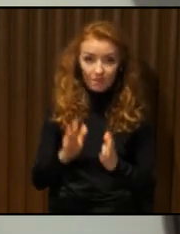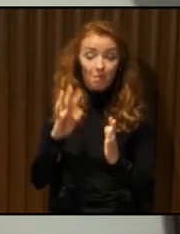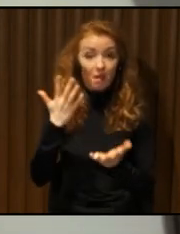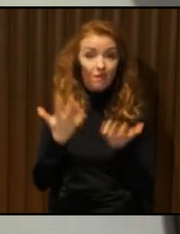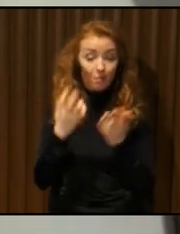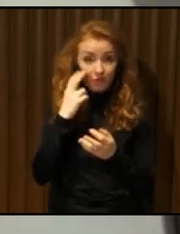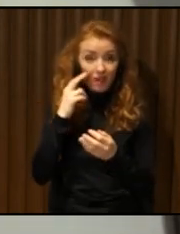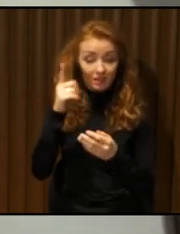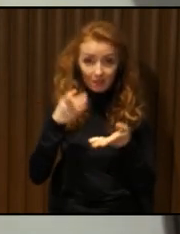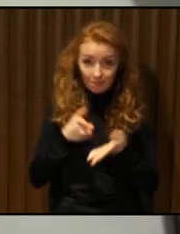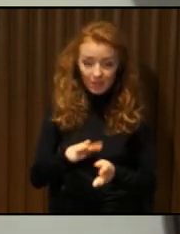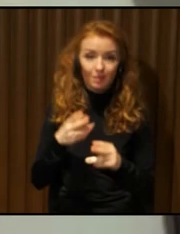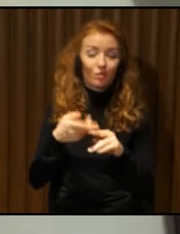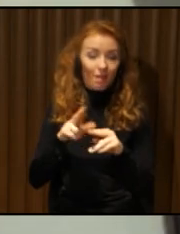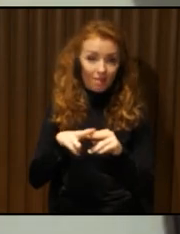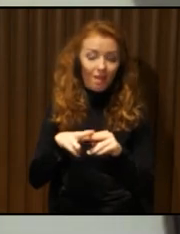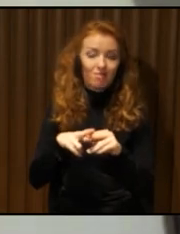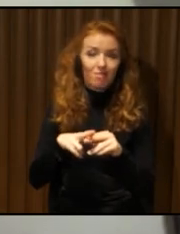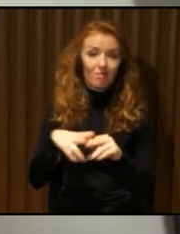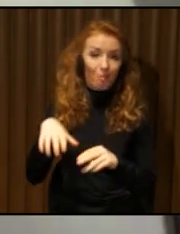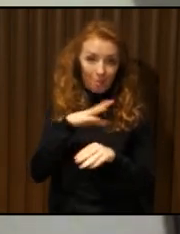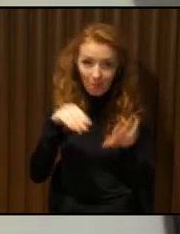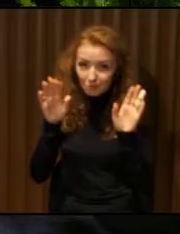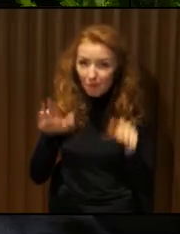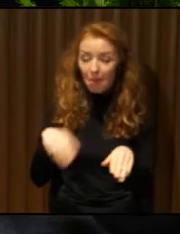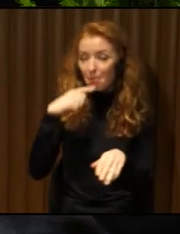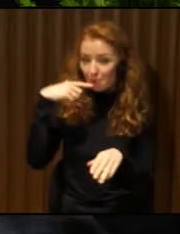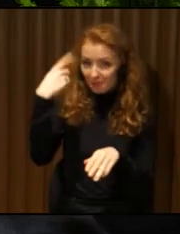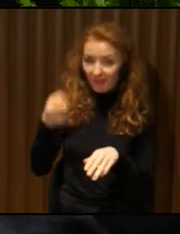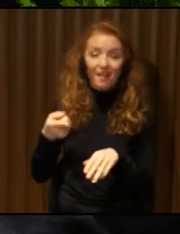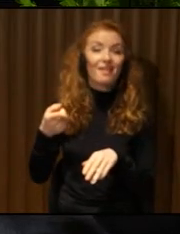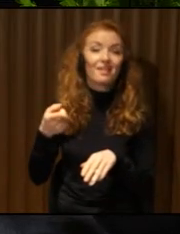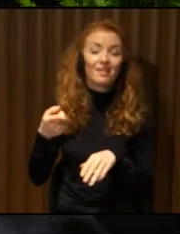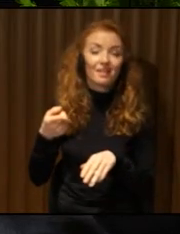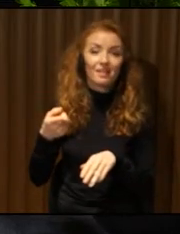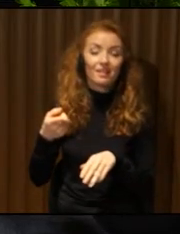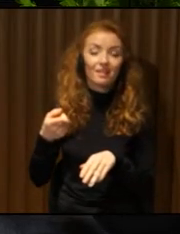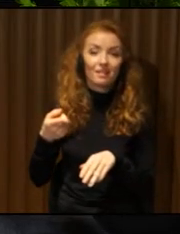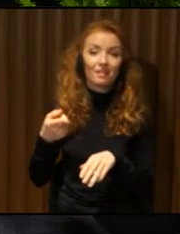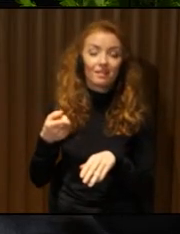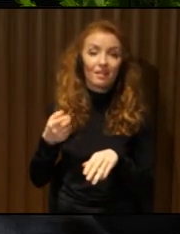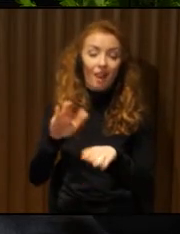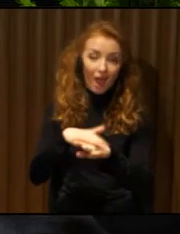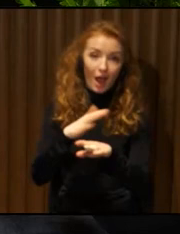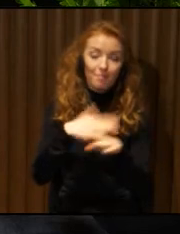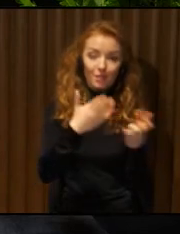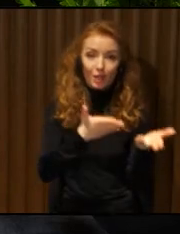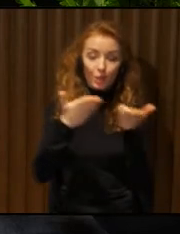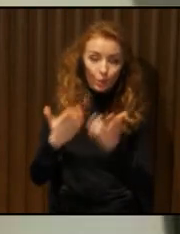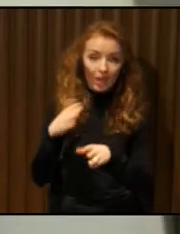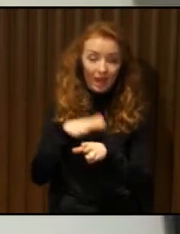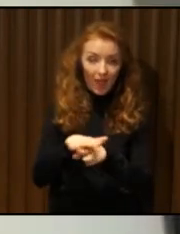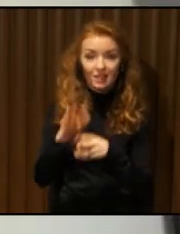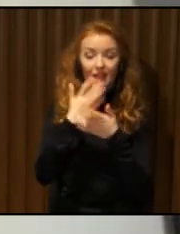let's call them brave and crazy things in Latvia. So please, welcome. Great. If you have next ideas, develop them